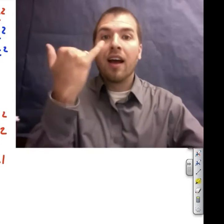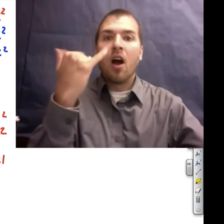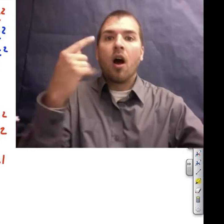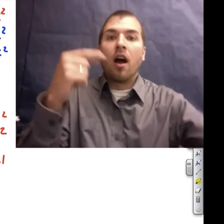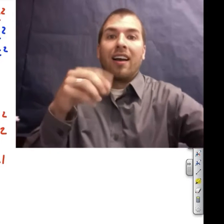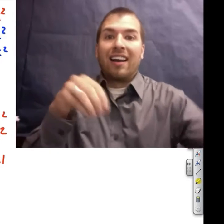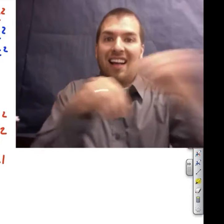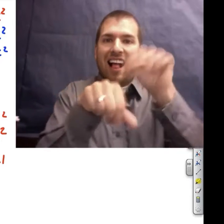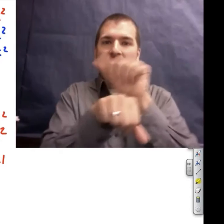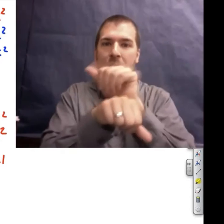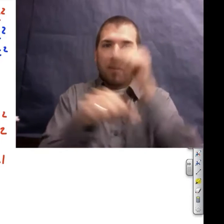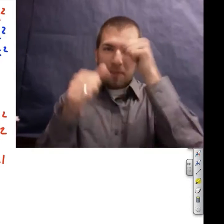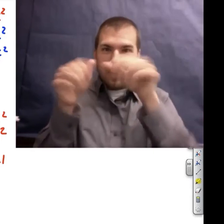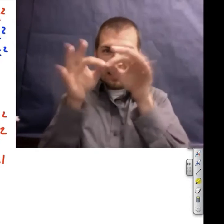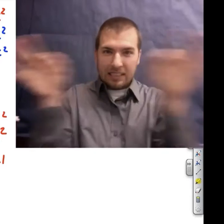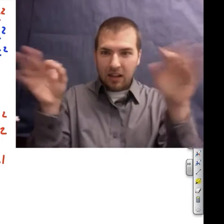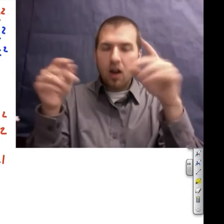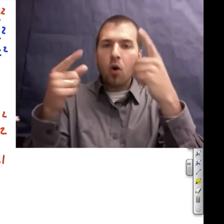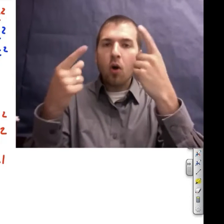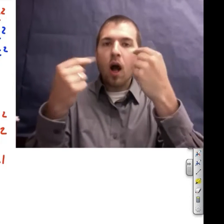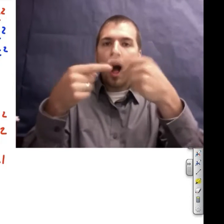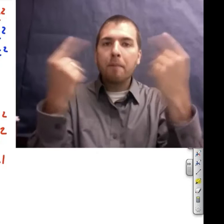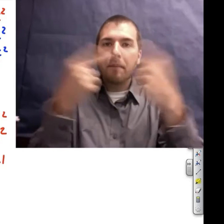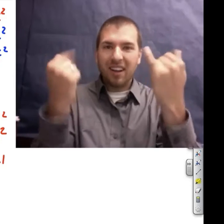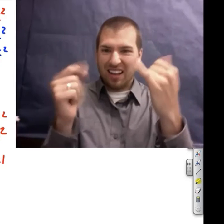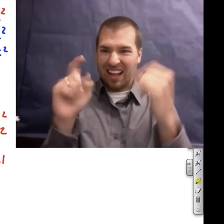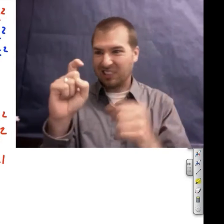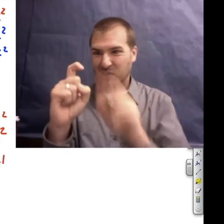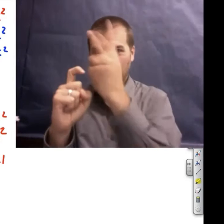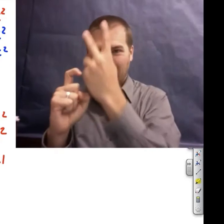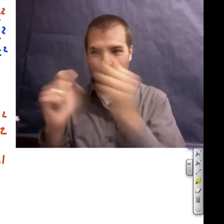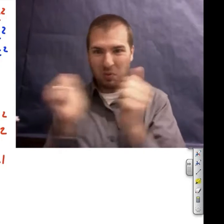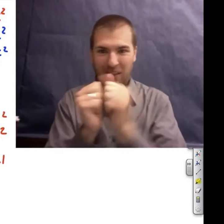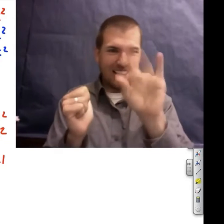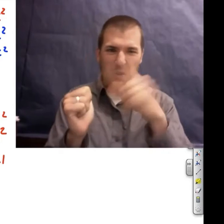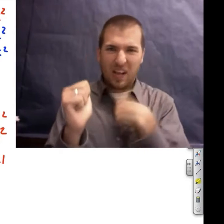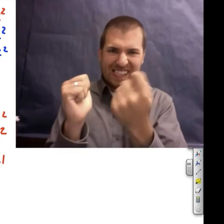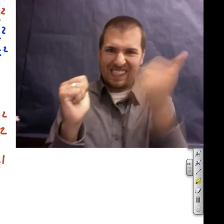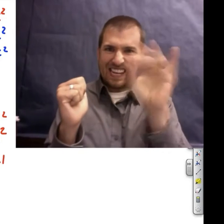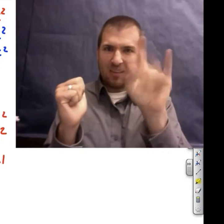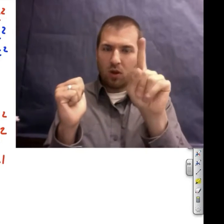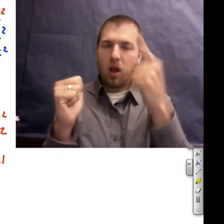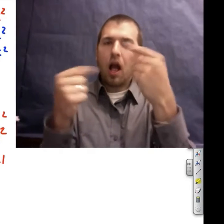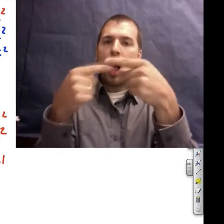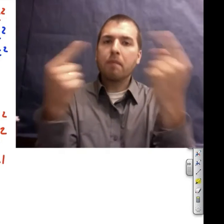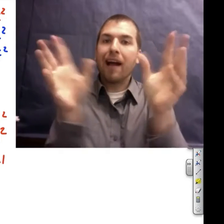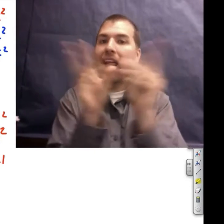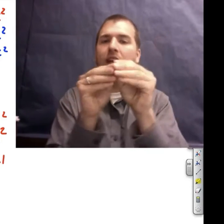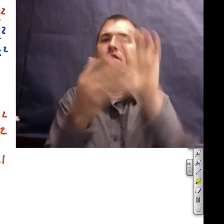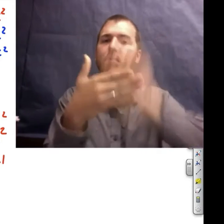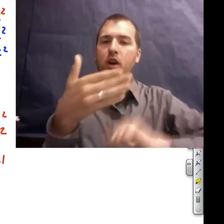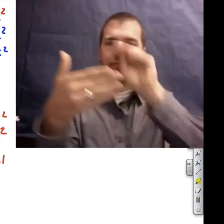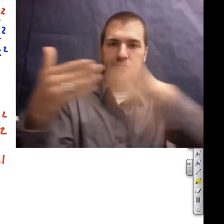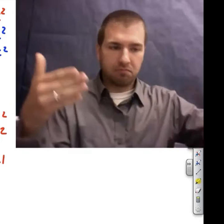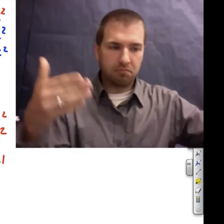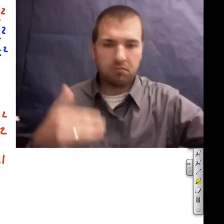Plus. Okay, and then x squared. So remember, everything's opposite. We have to get rid